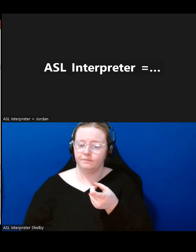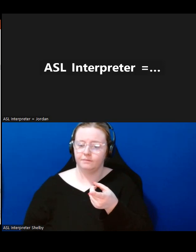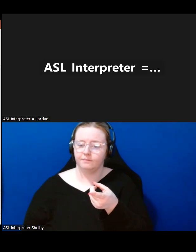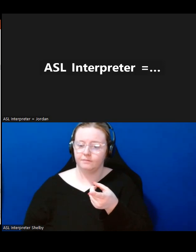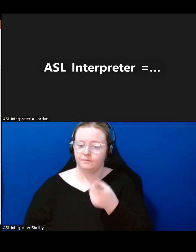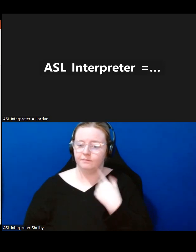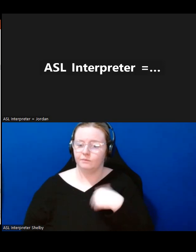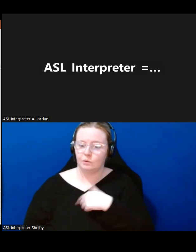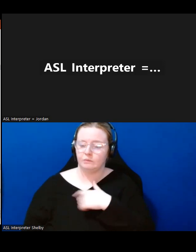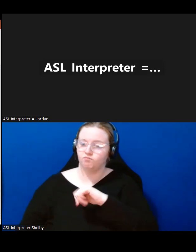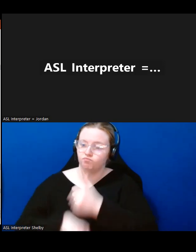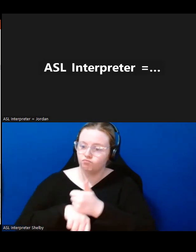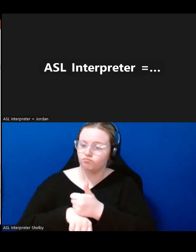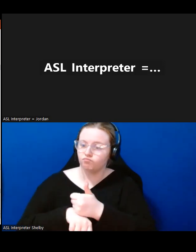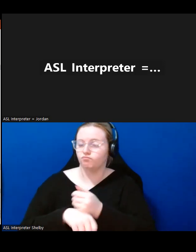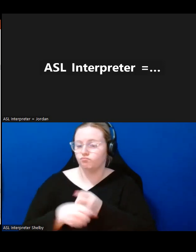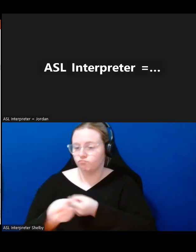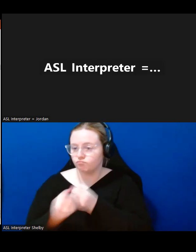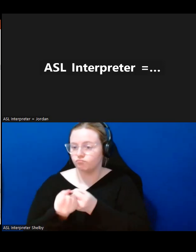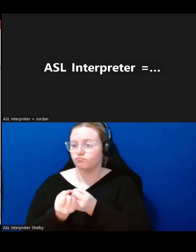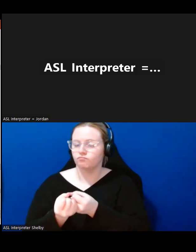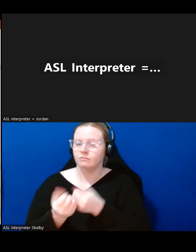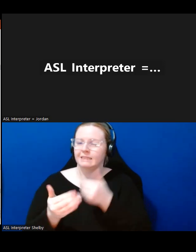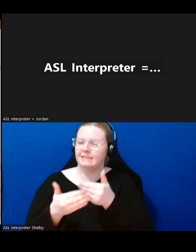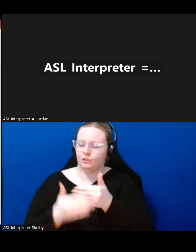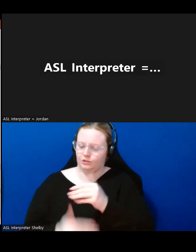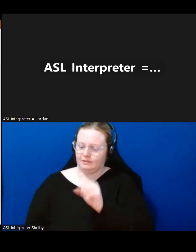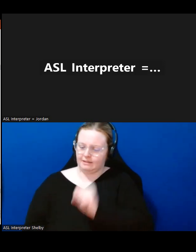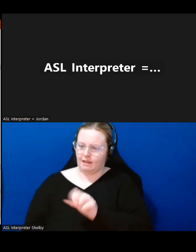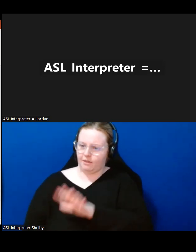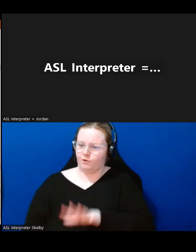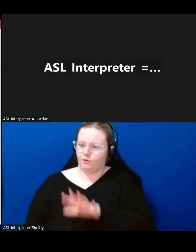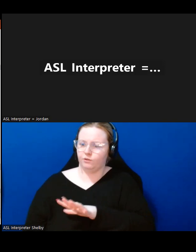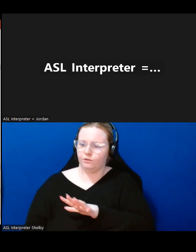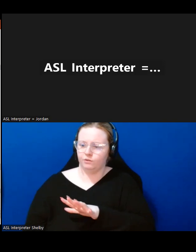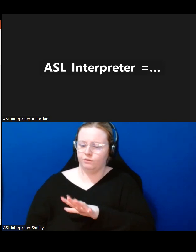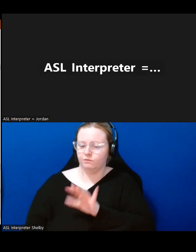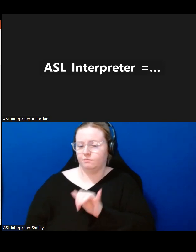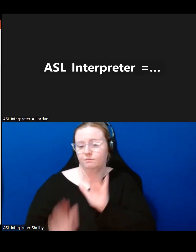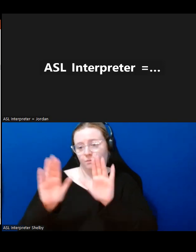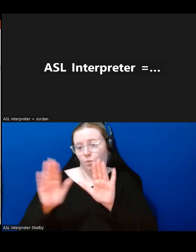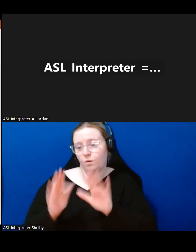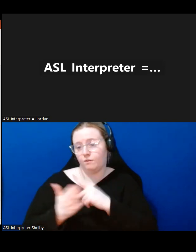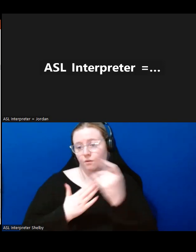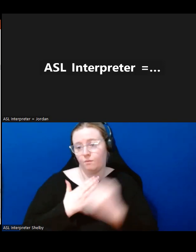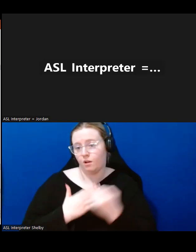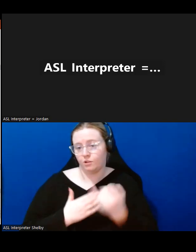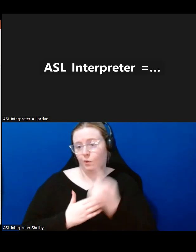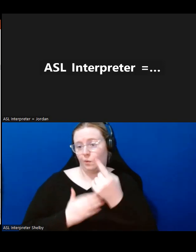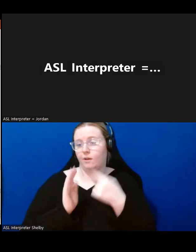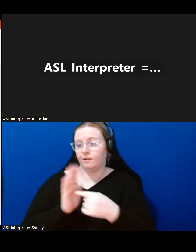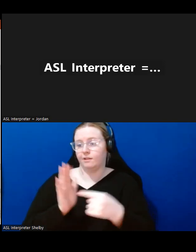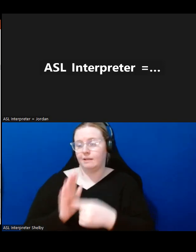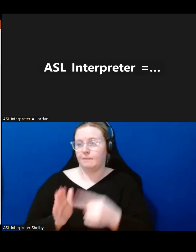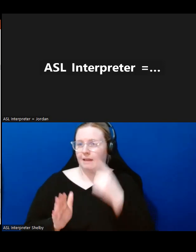and supported down on the Southern Shore. So that's some of the wonderful projects. They would come together on, I think, a